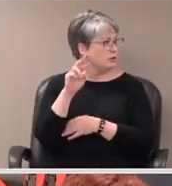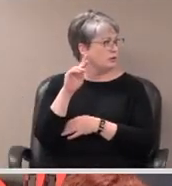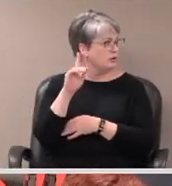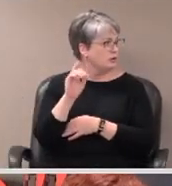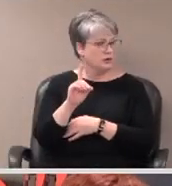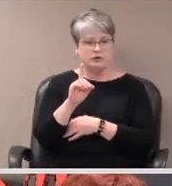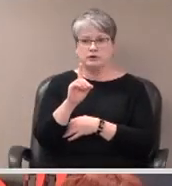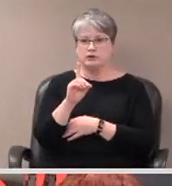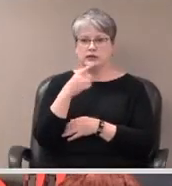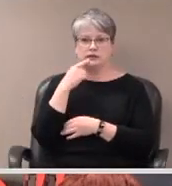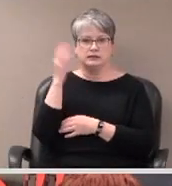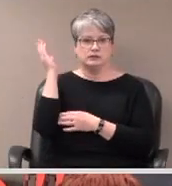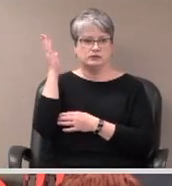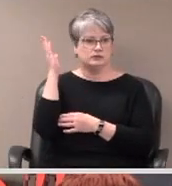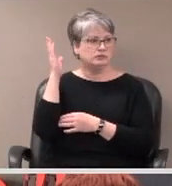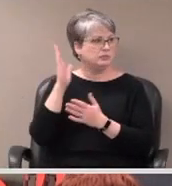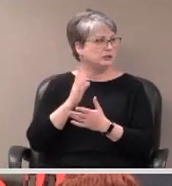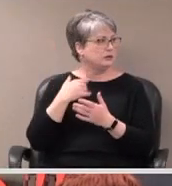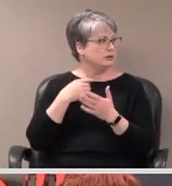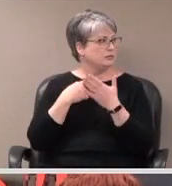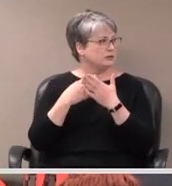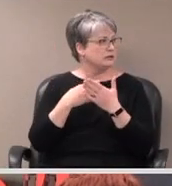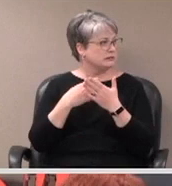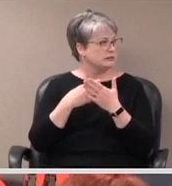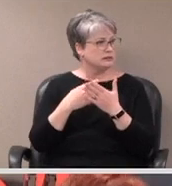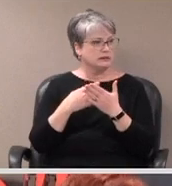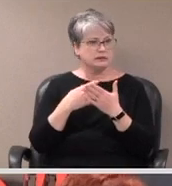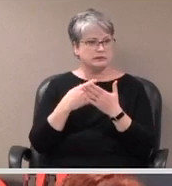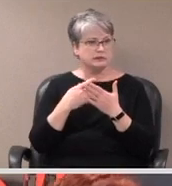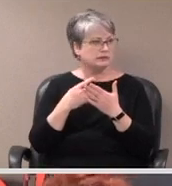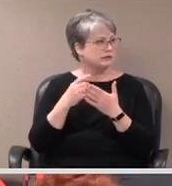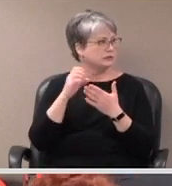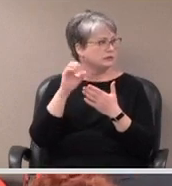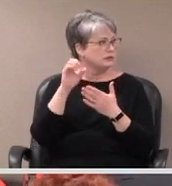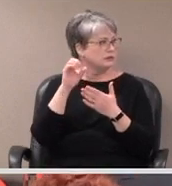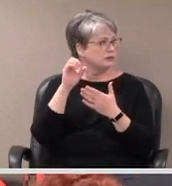security. Rita Ward, welcome, Ms. Ward.